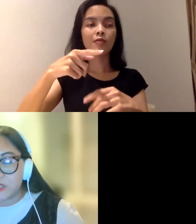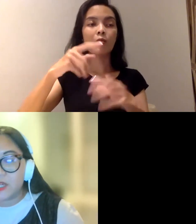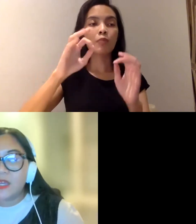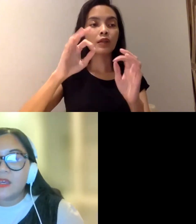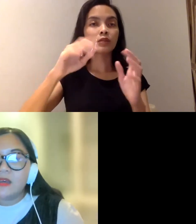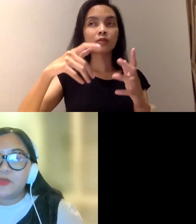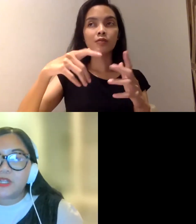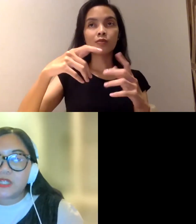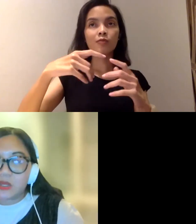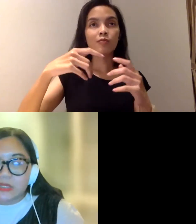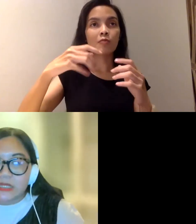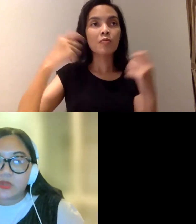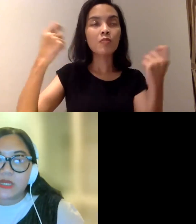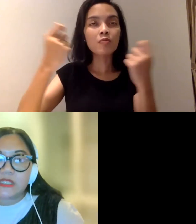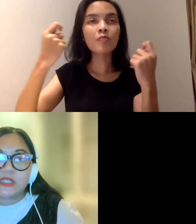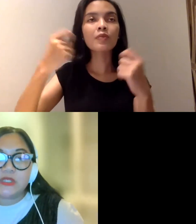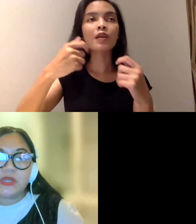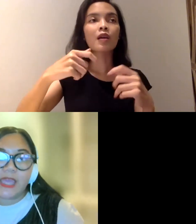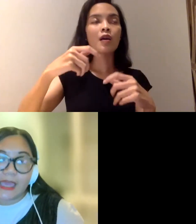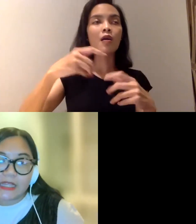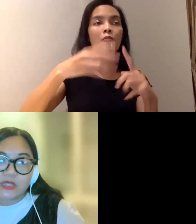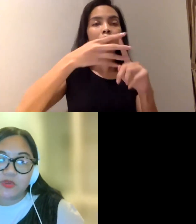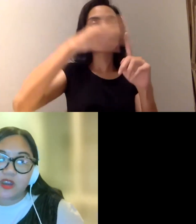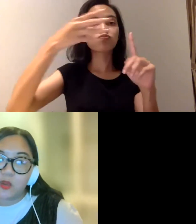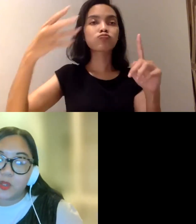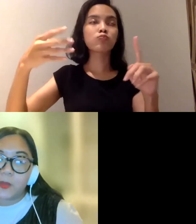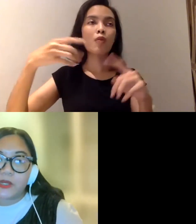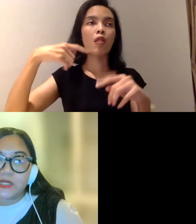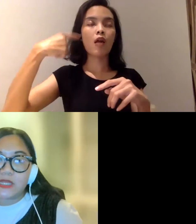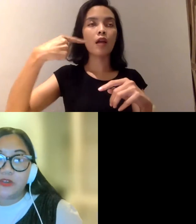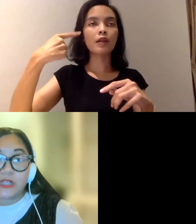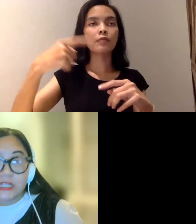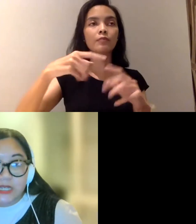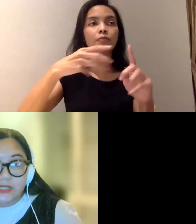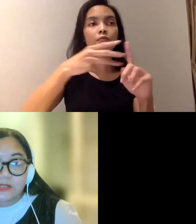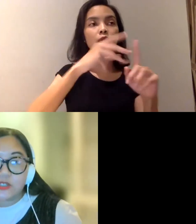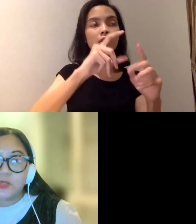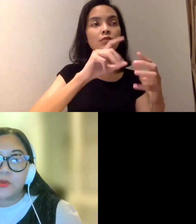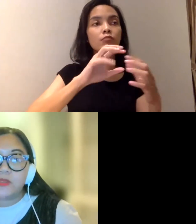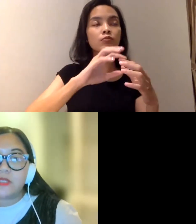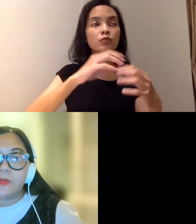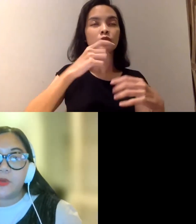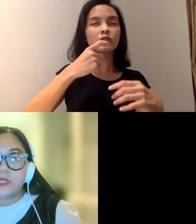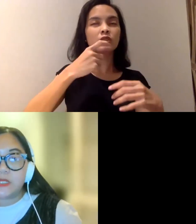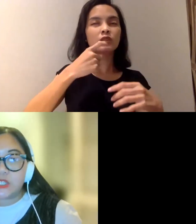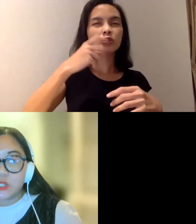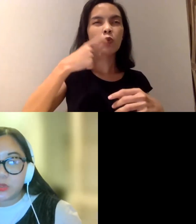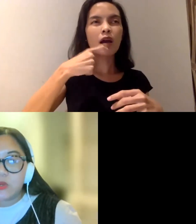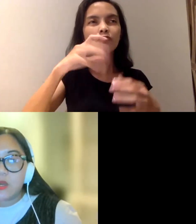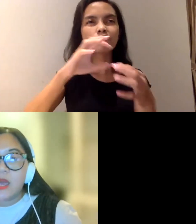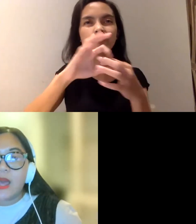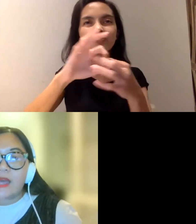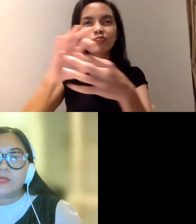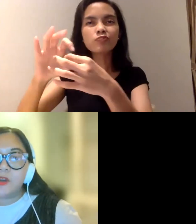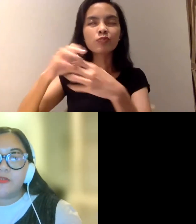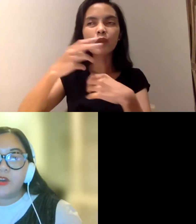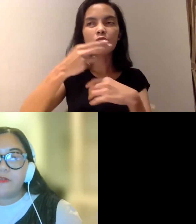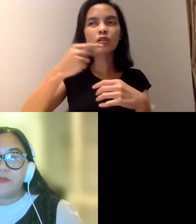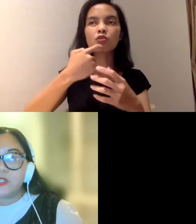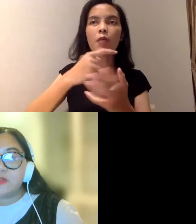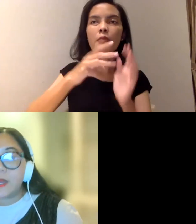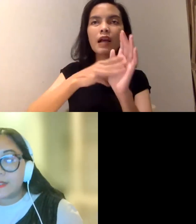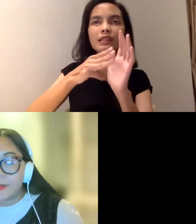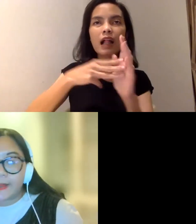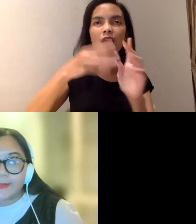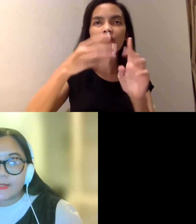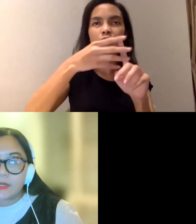March. British Council will continue to engage with our local partners in Indonesia to support this important issue as part of our effort